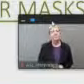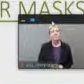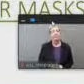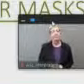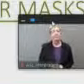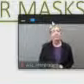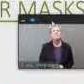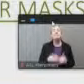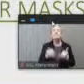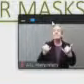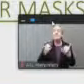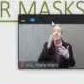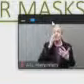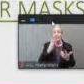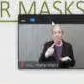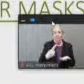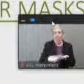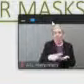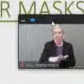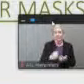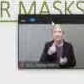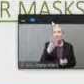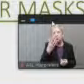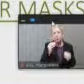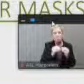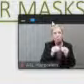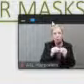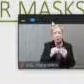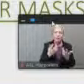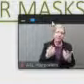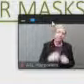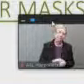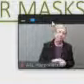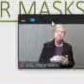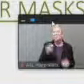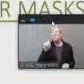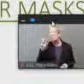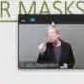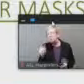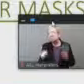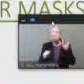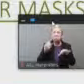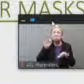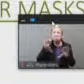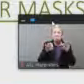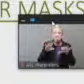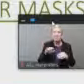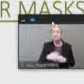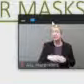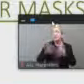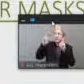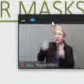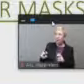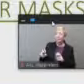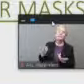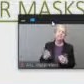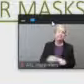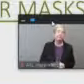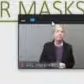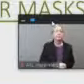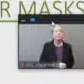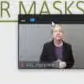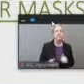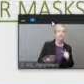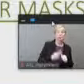want to just go through a couple different news of the day, as the governor said, topics. First one is just